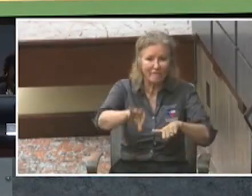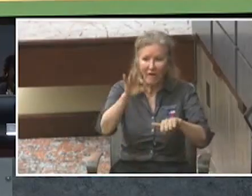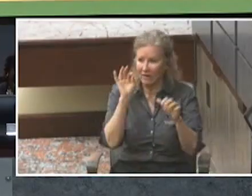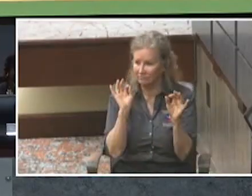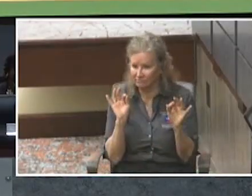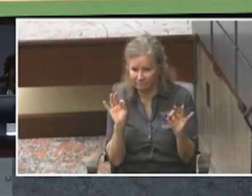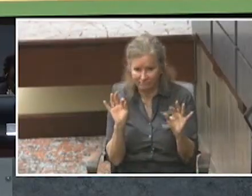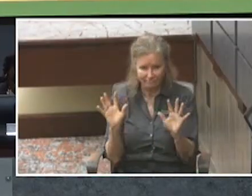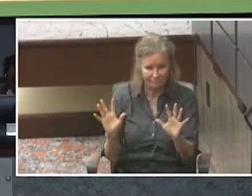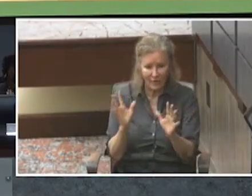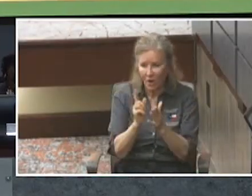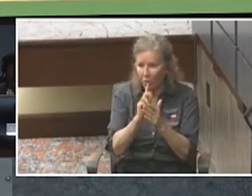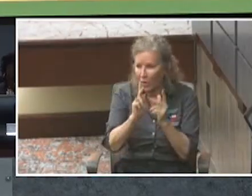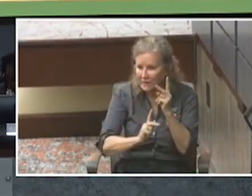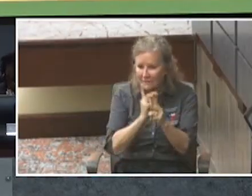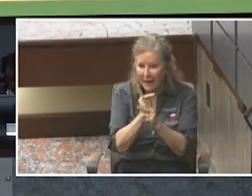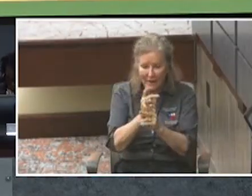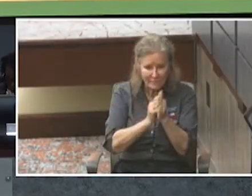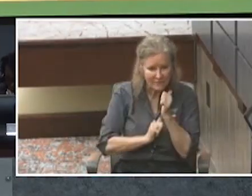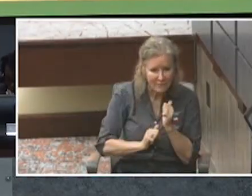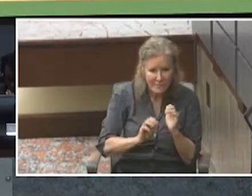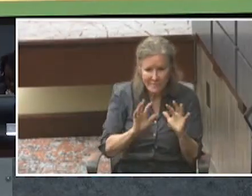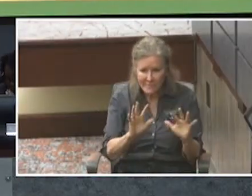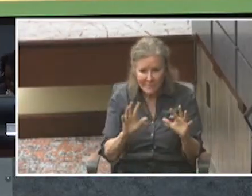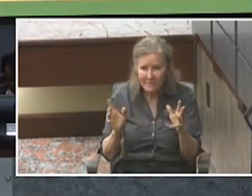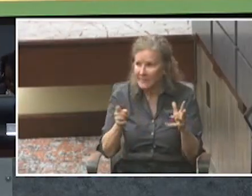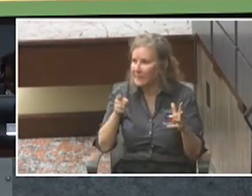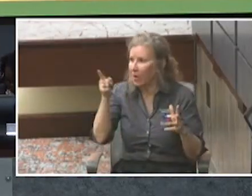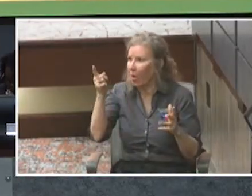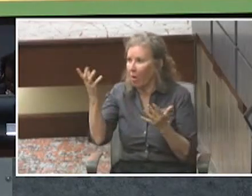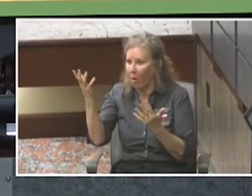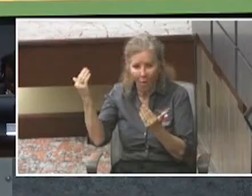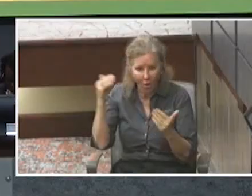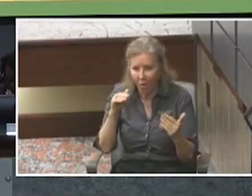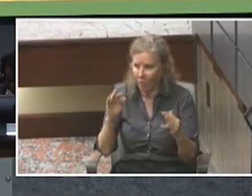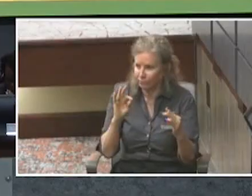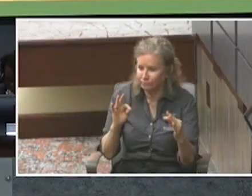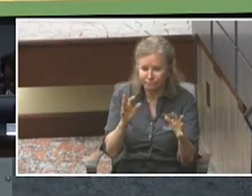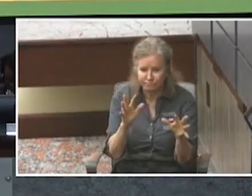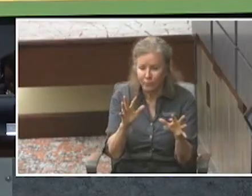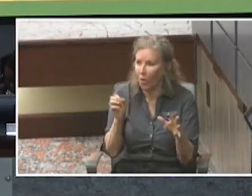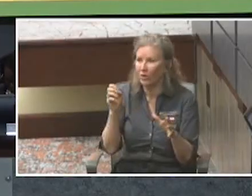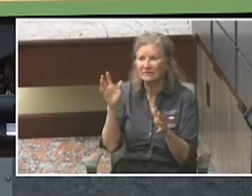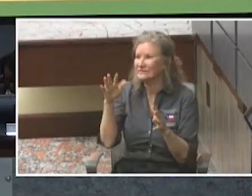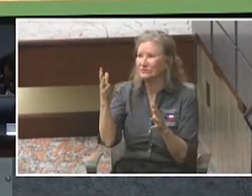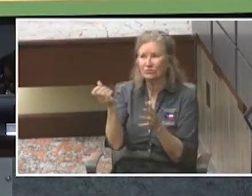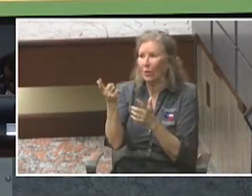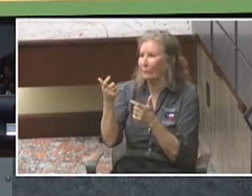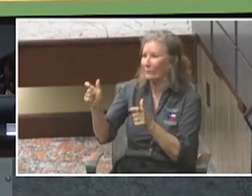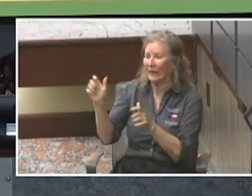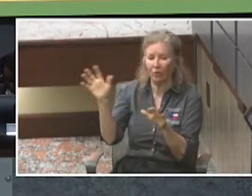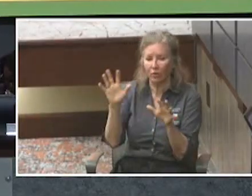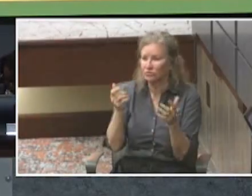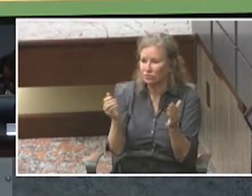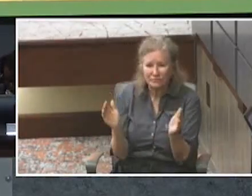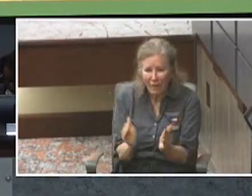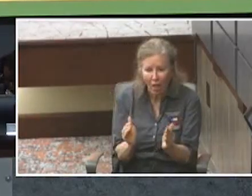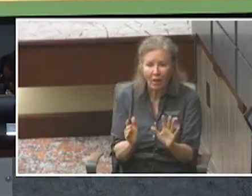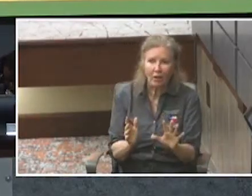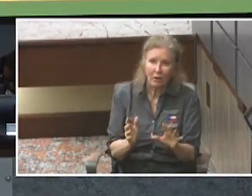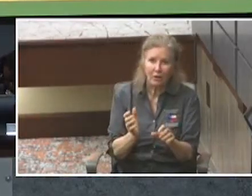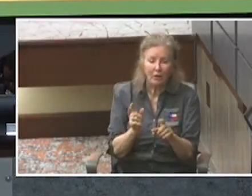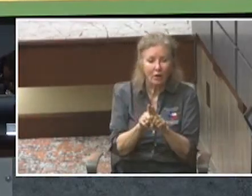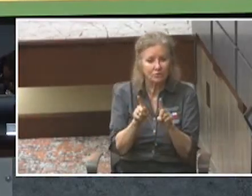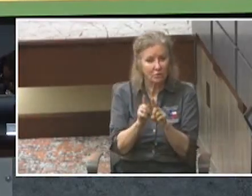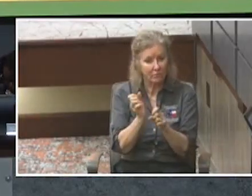the pavilion, the types of acts, where they are in their career trajectory, and then also making sure we can have an affordable